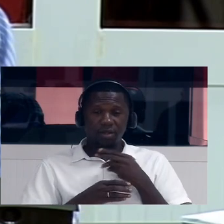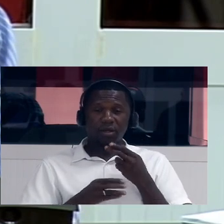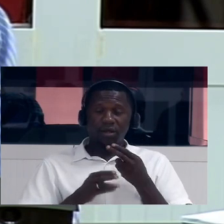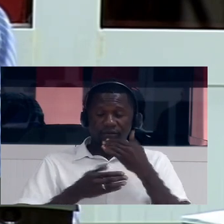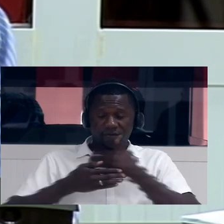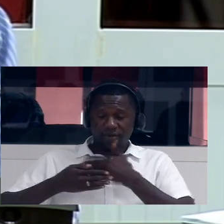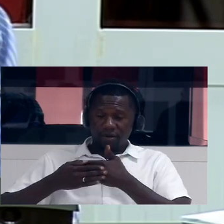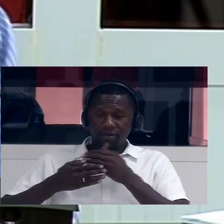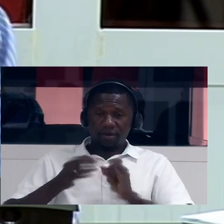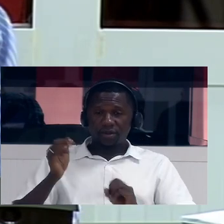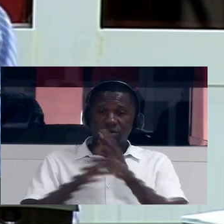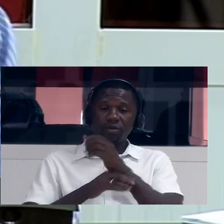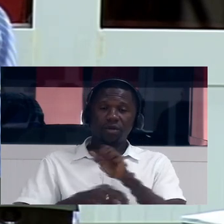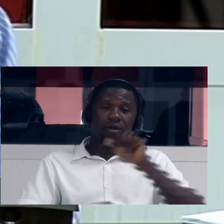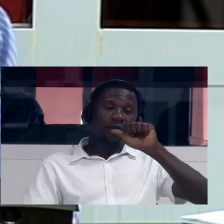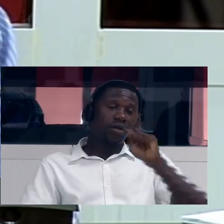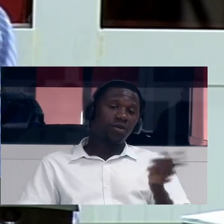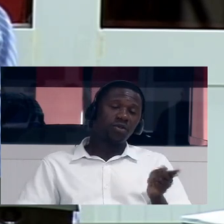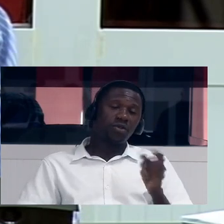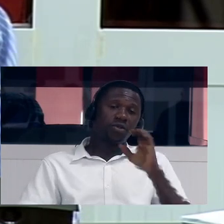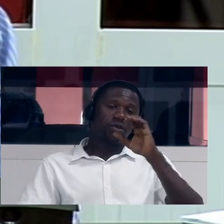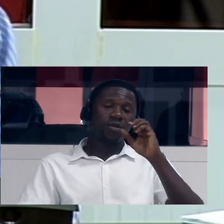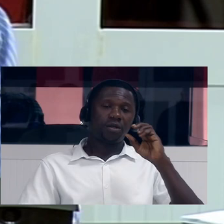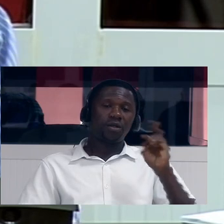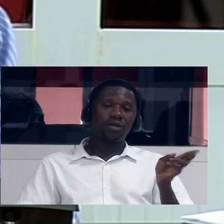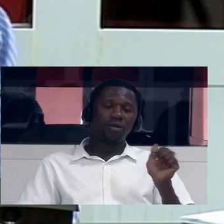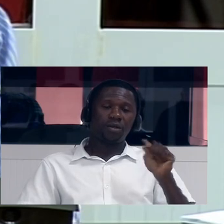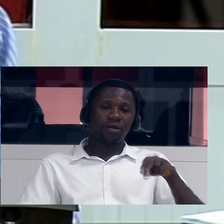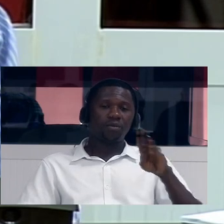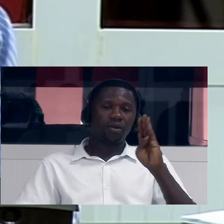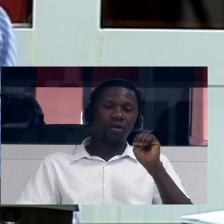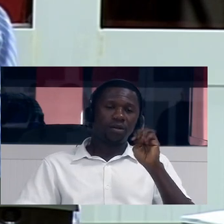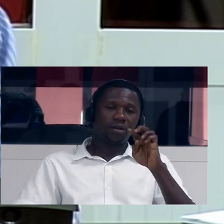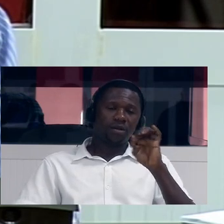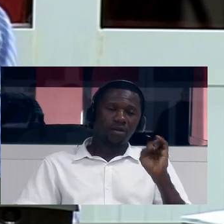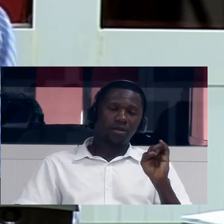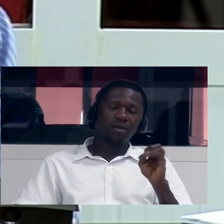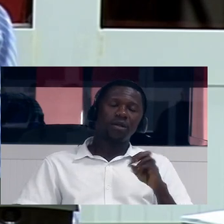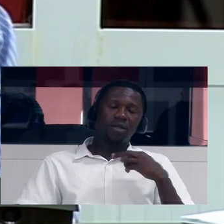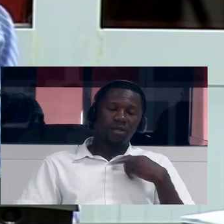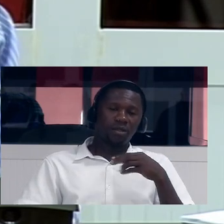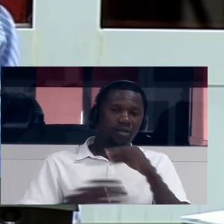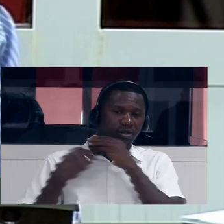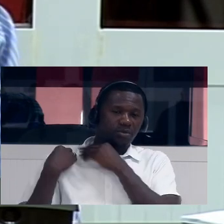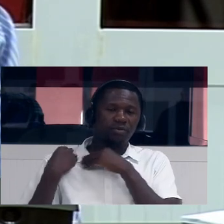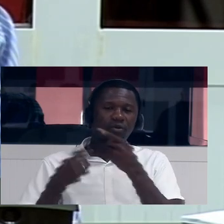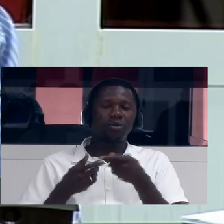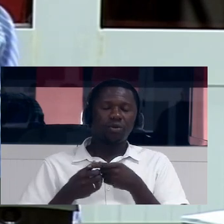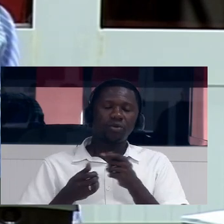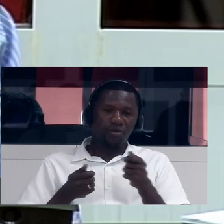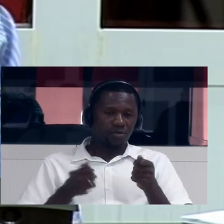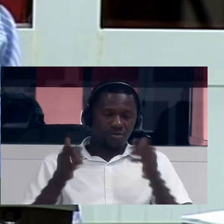to AG's chambers, because under normal circumstances, they will be the ones who will handle those kinds of cases, not the police.